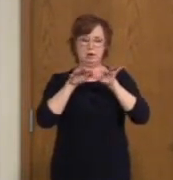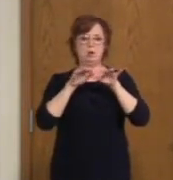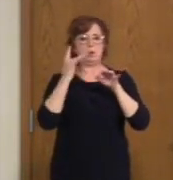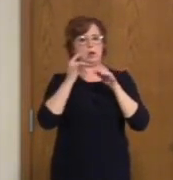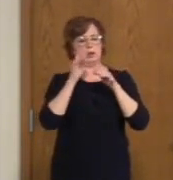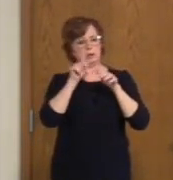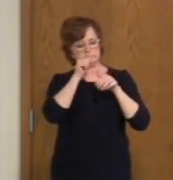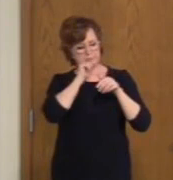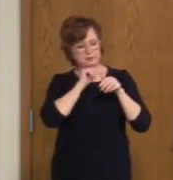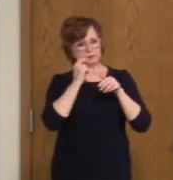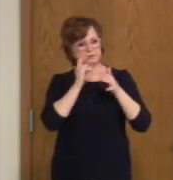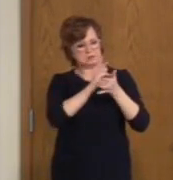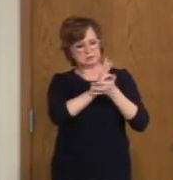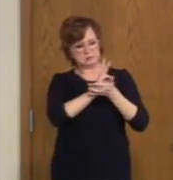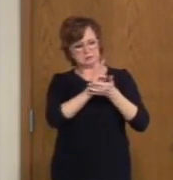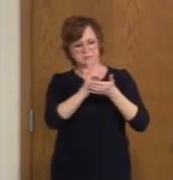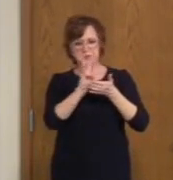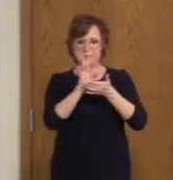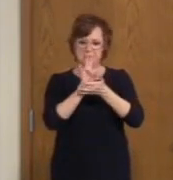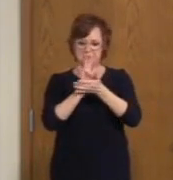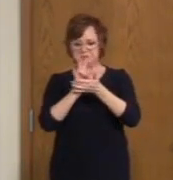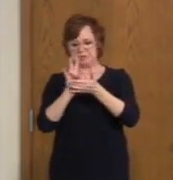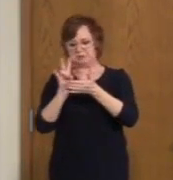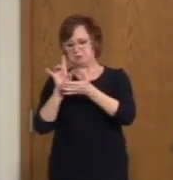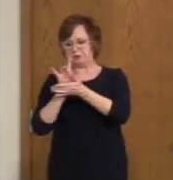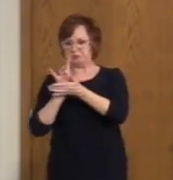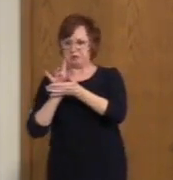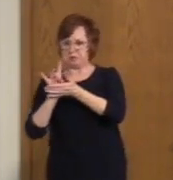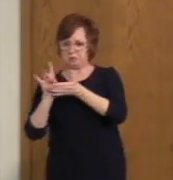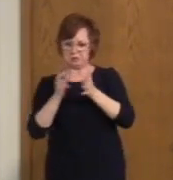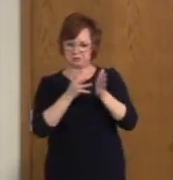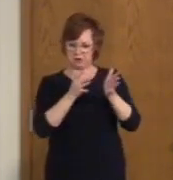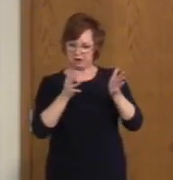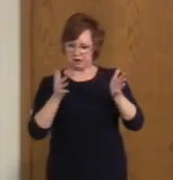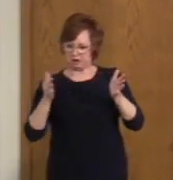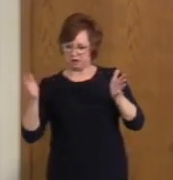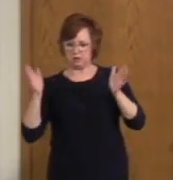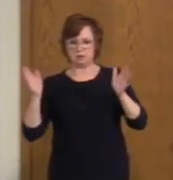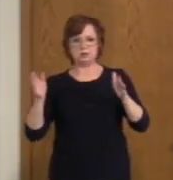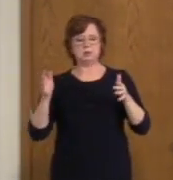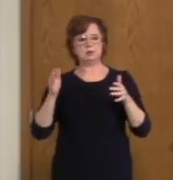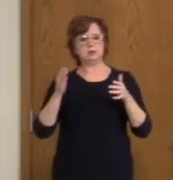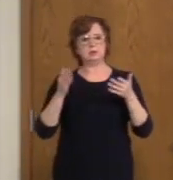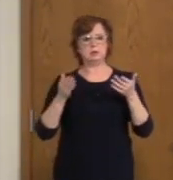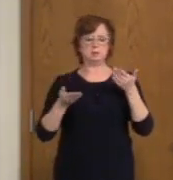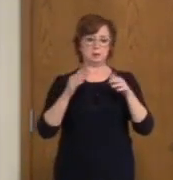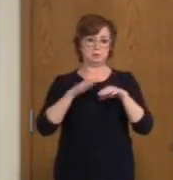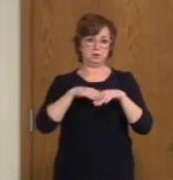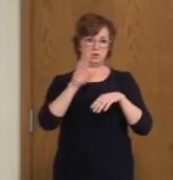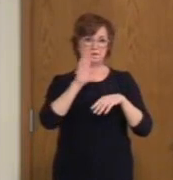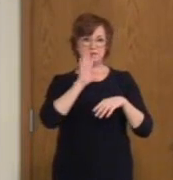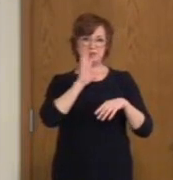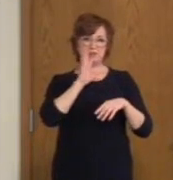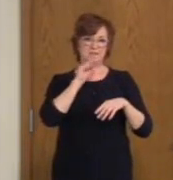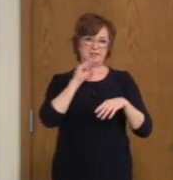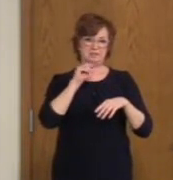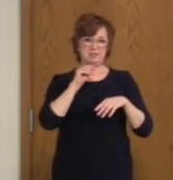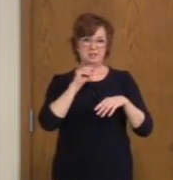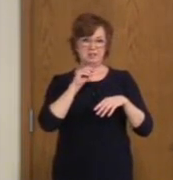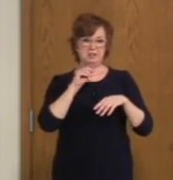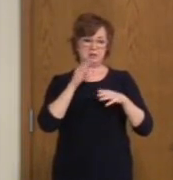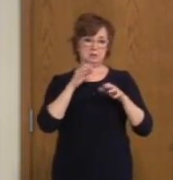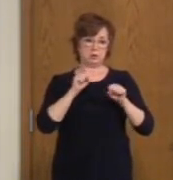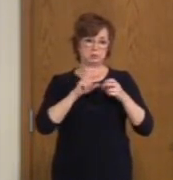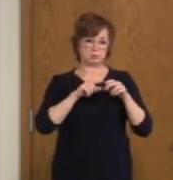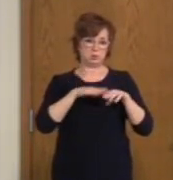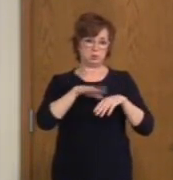weeks, the bulk of the population, 50 and older, maybe even 40 and older, especially